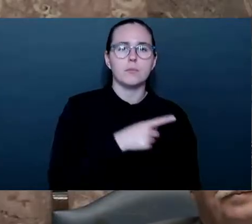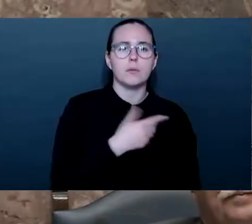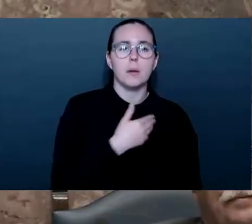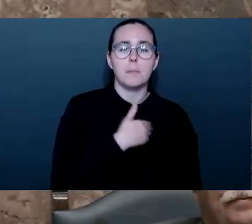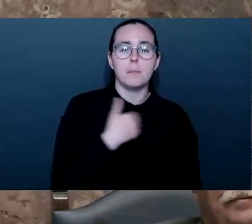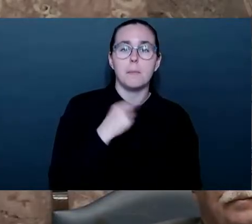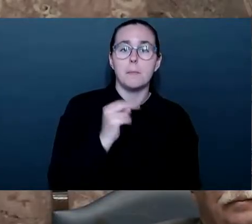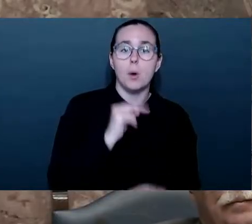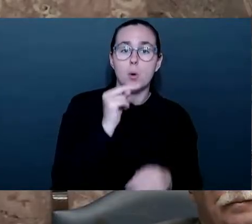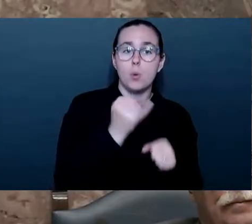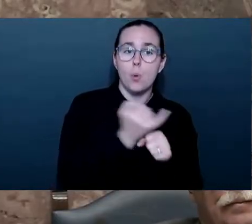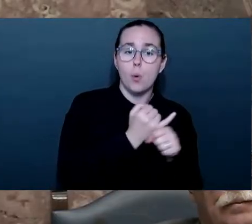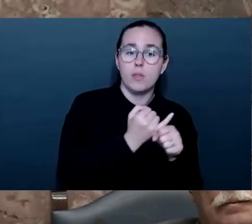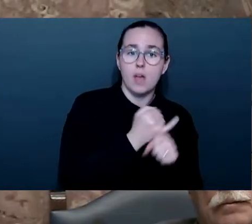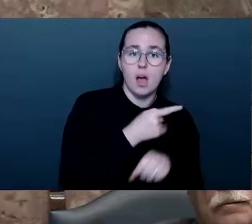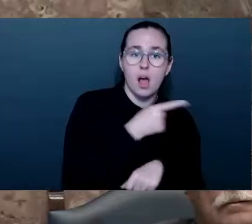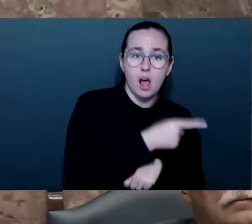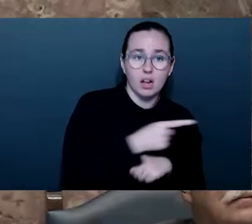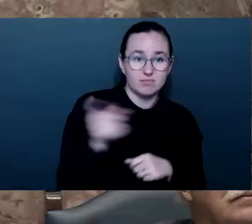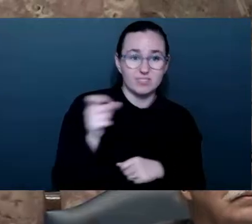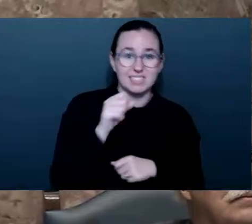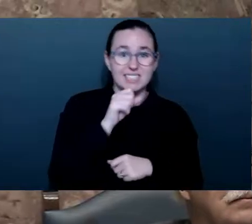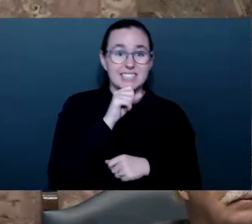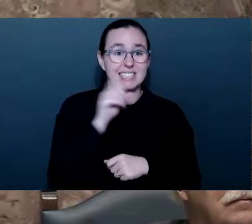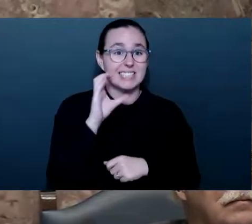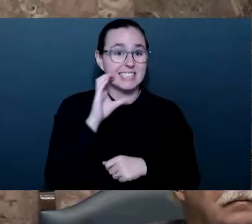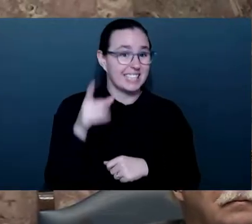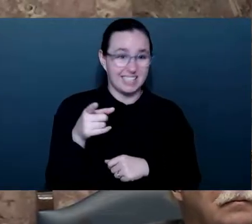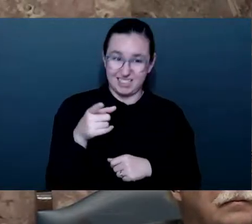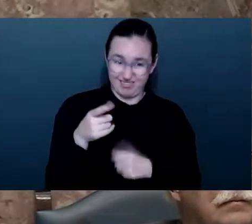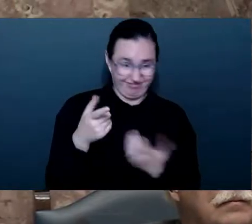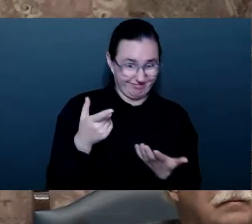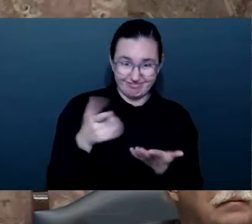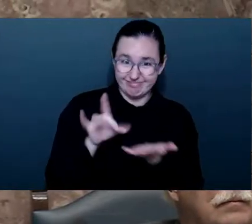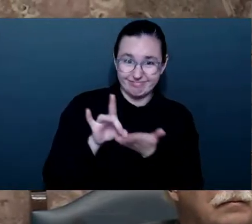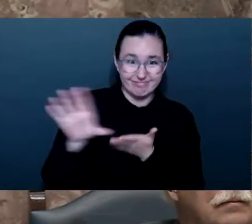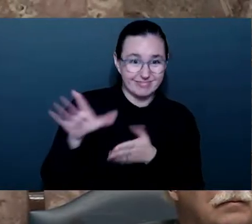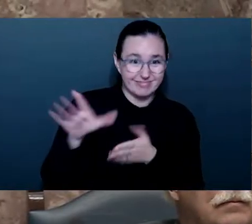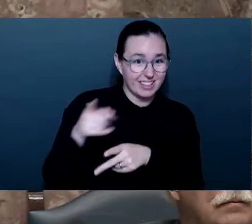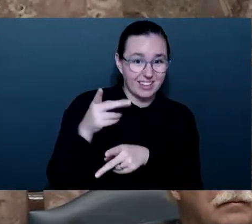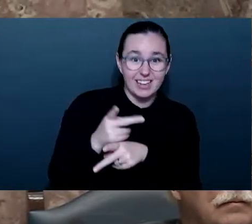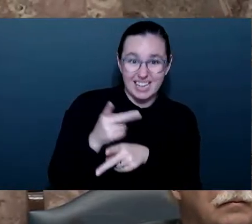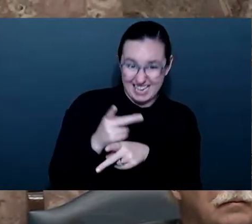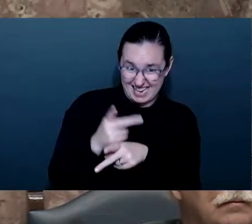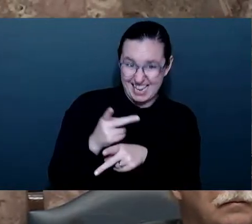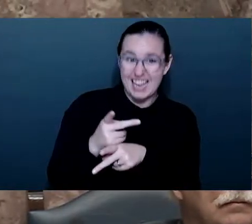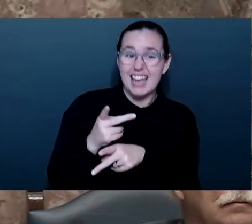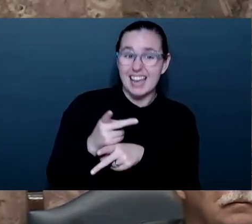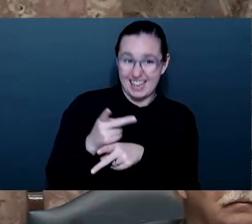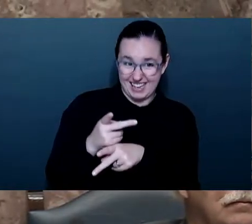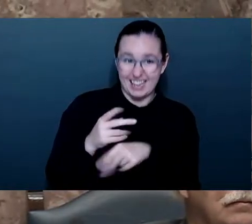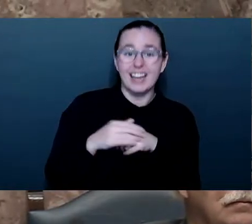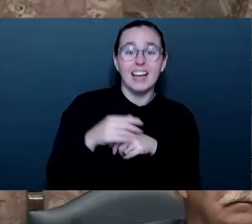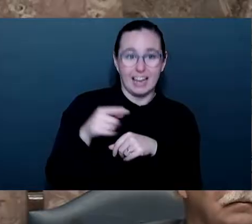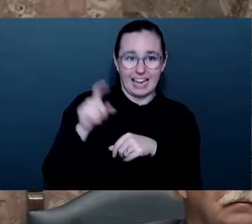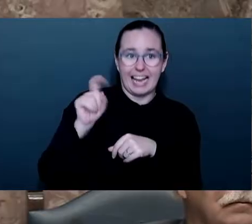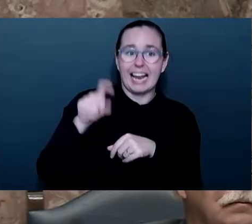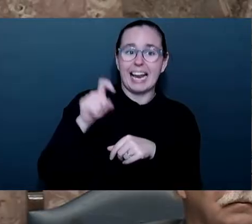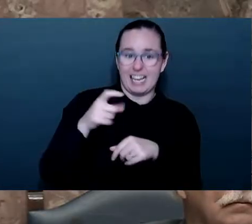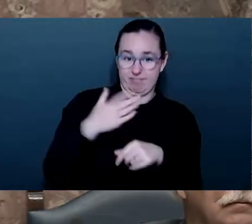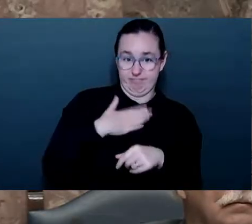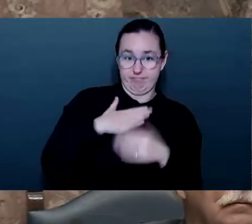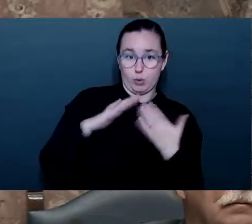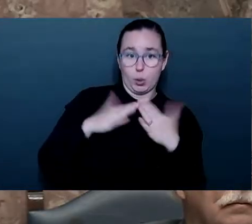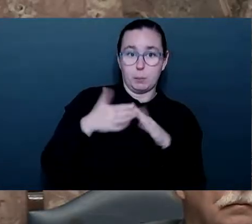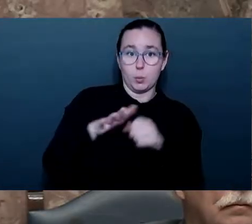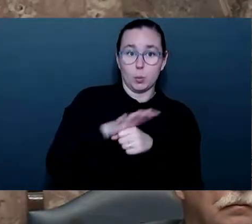access long-term care bed from my community in Campbell River. On top of that, our hospital is running at 130% capacity,